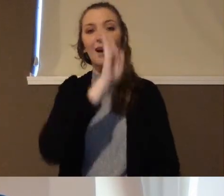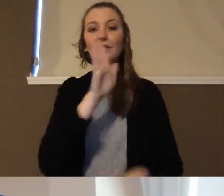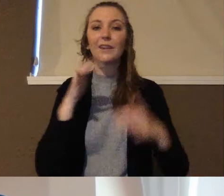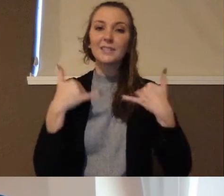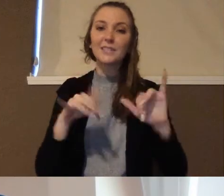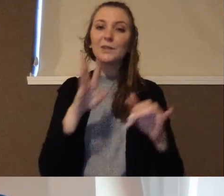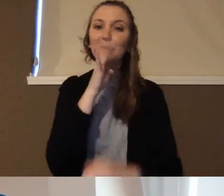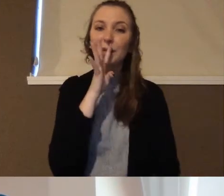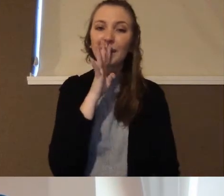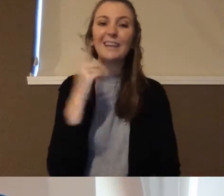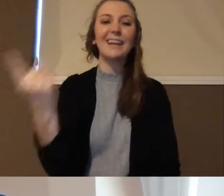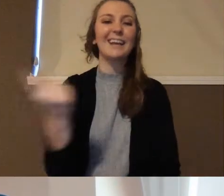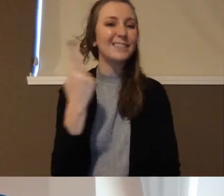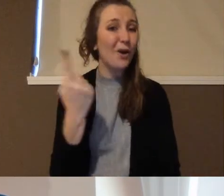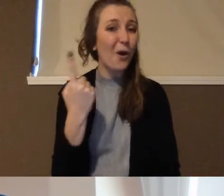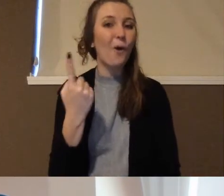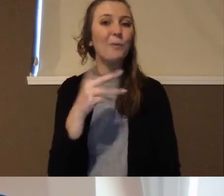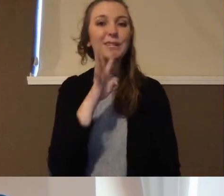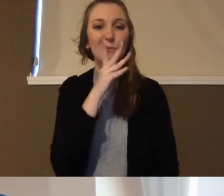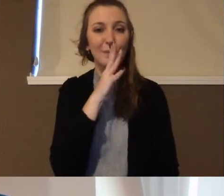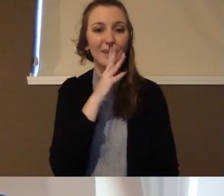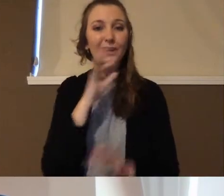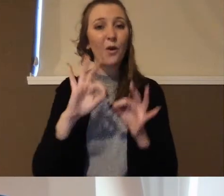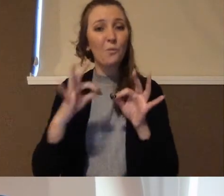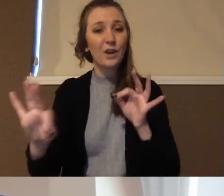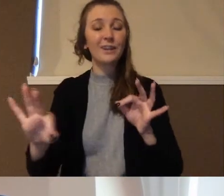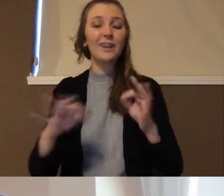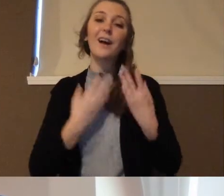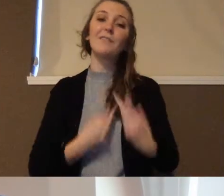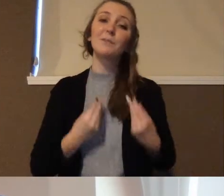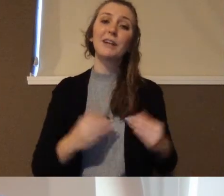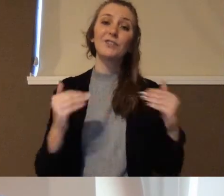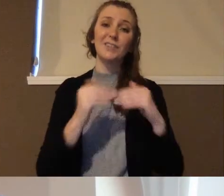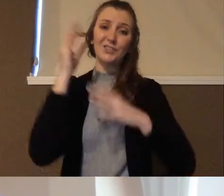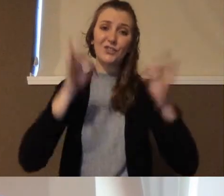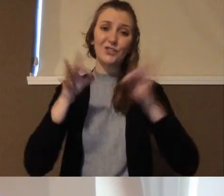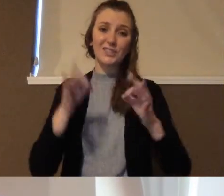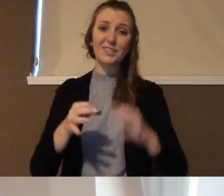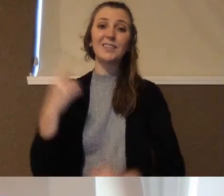of compassion and justice. Always.